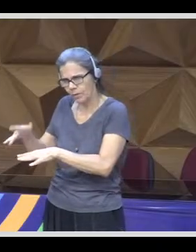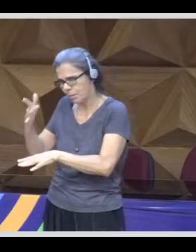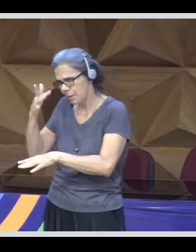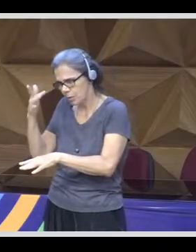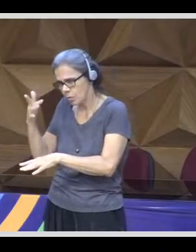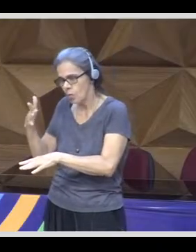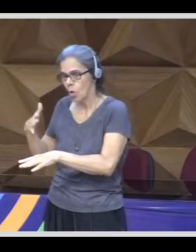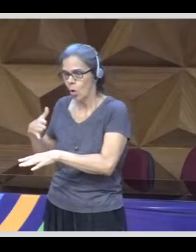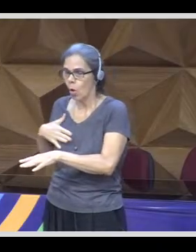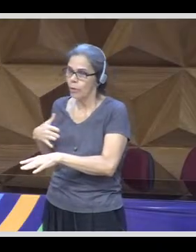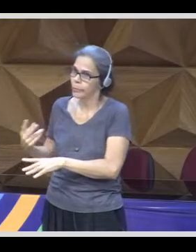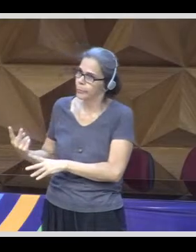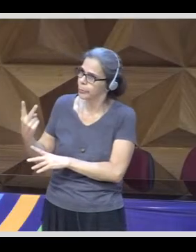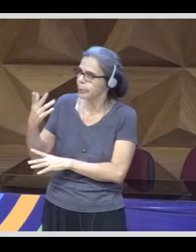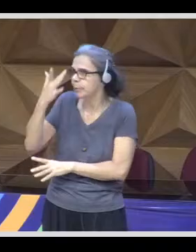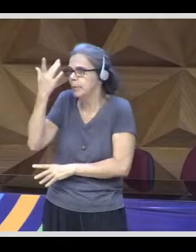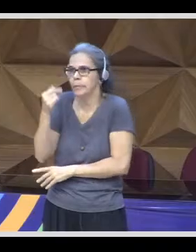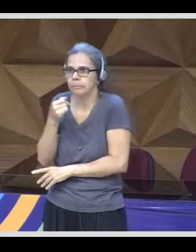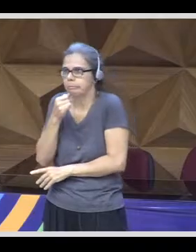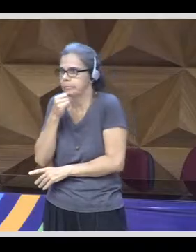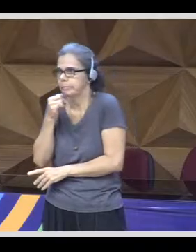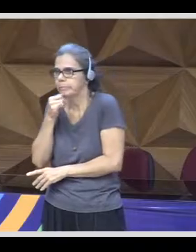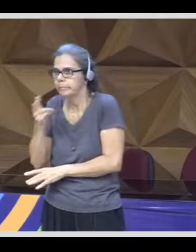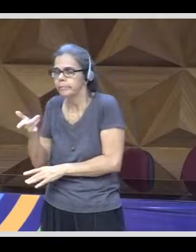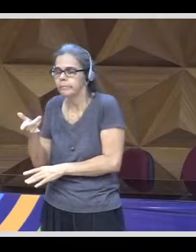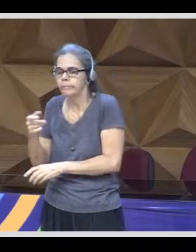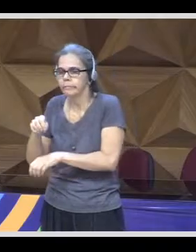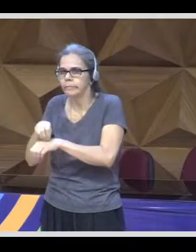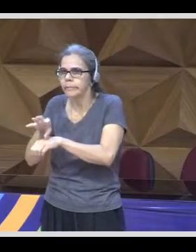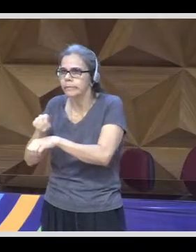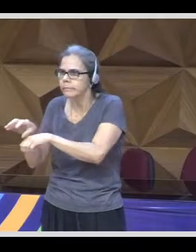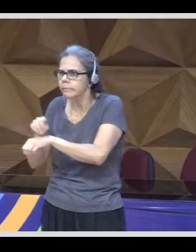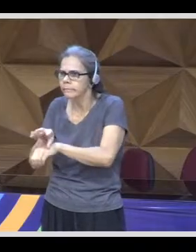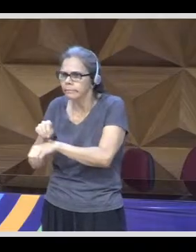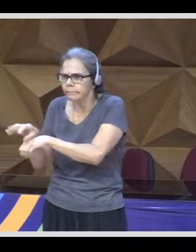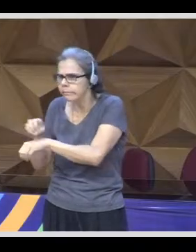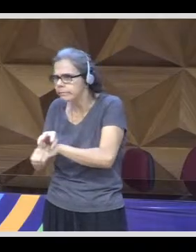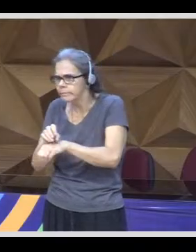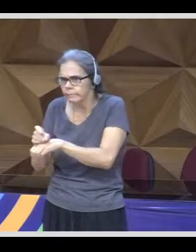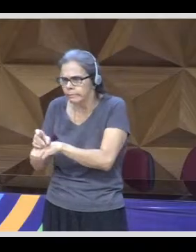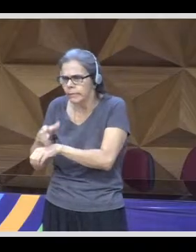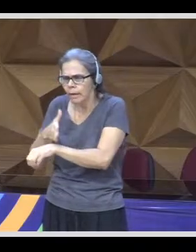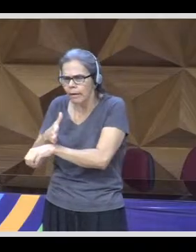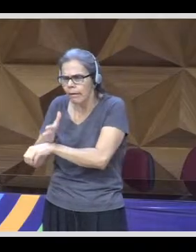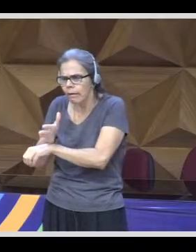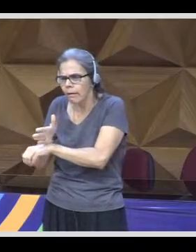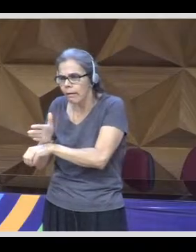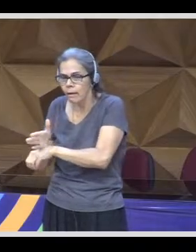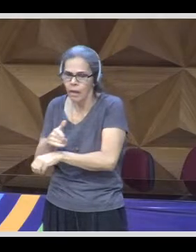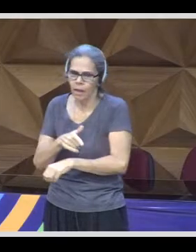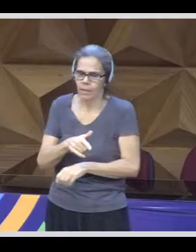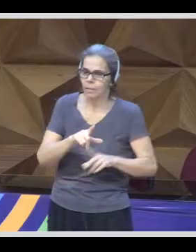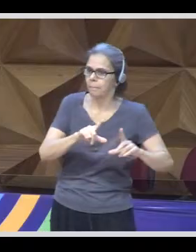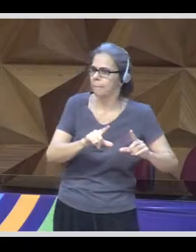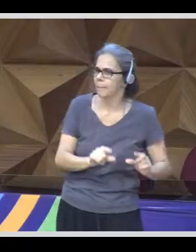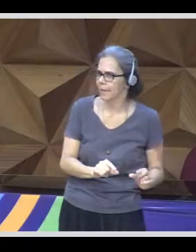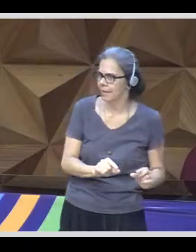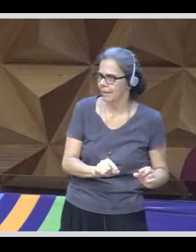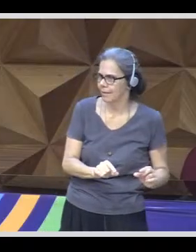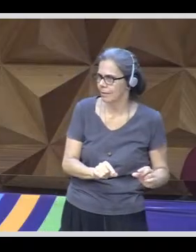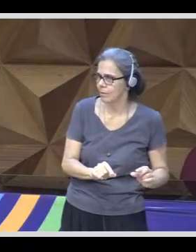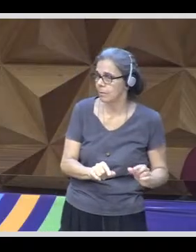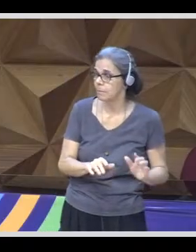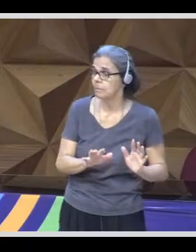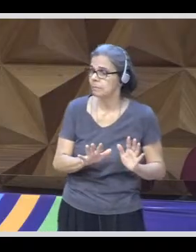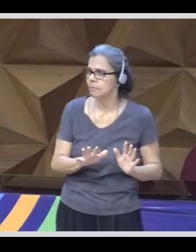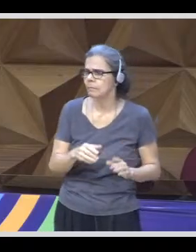content. And there will be an edge between them. And you might think, but these edges are rare. They are not. If you